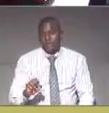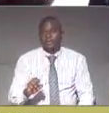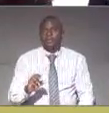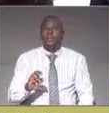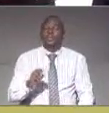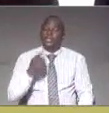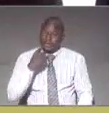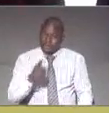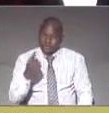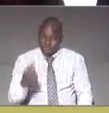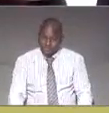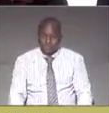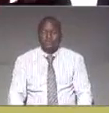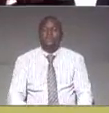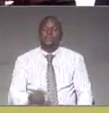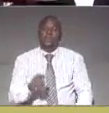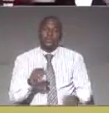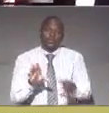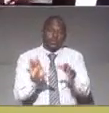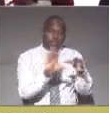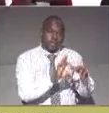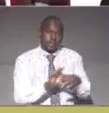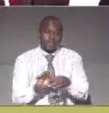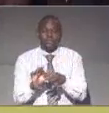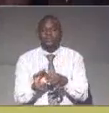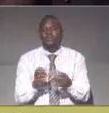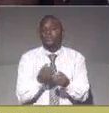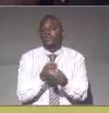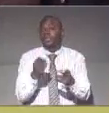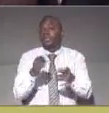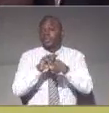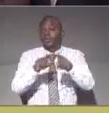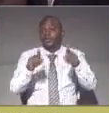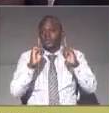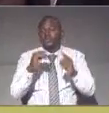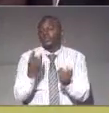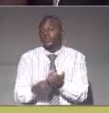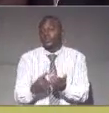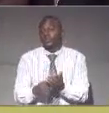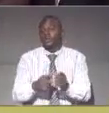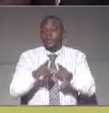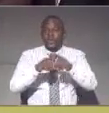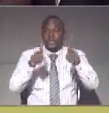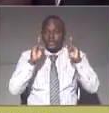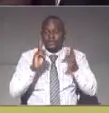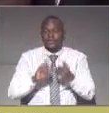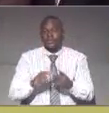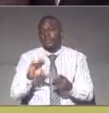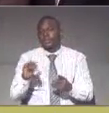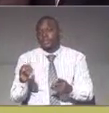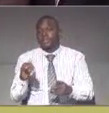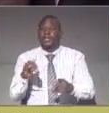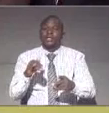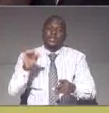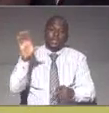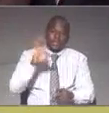Jiawei, said Huawei would cooperate with the various universities of Uganda, such as Makerere and those in the